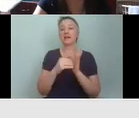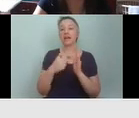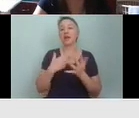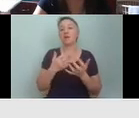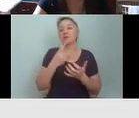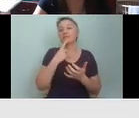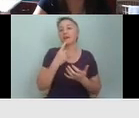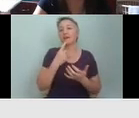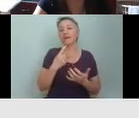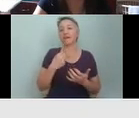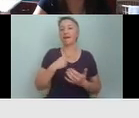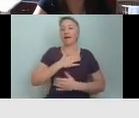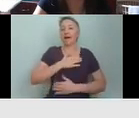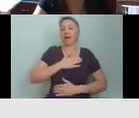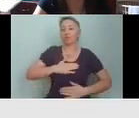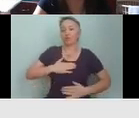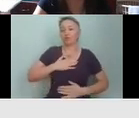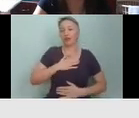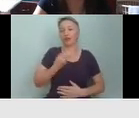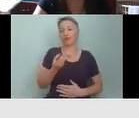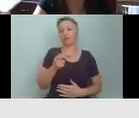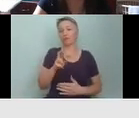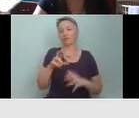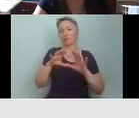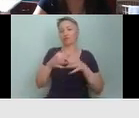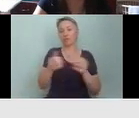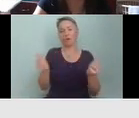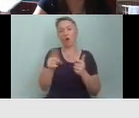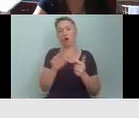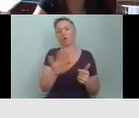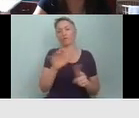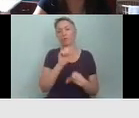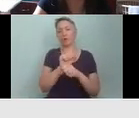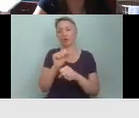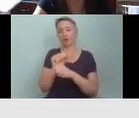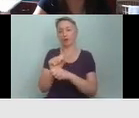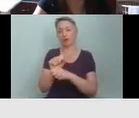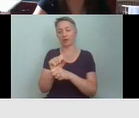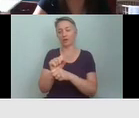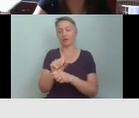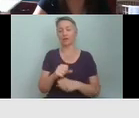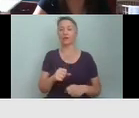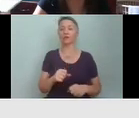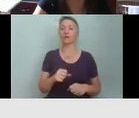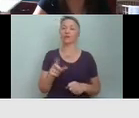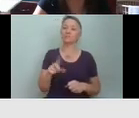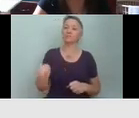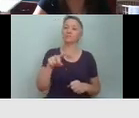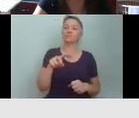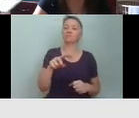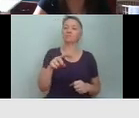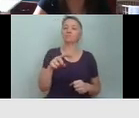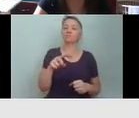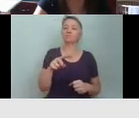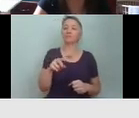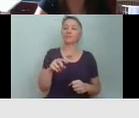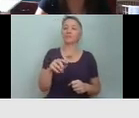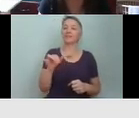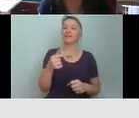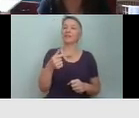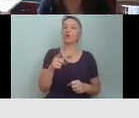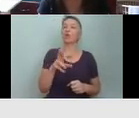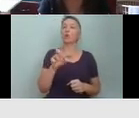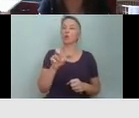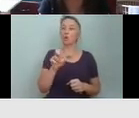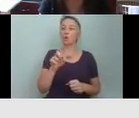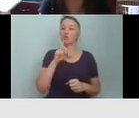the work of the Human Resource Group. You all are really the glue that's kind of holding things